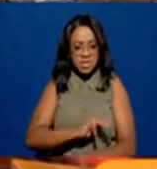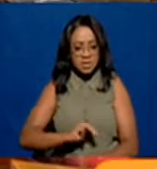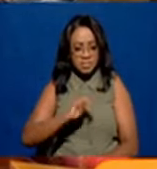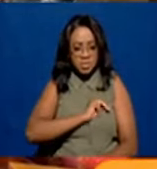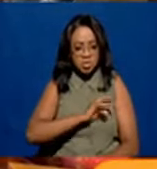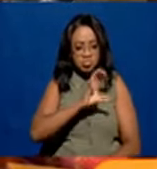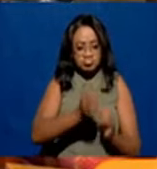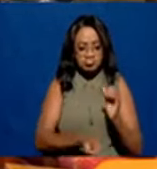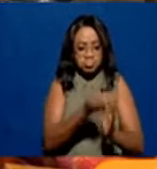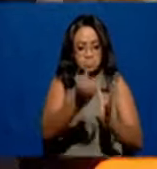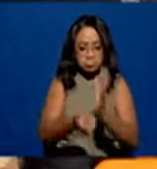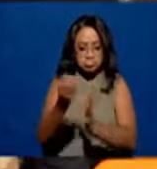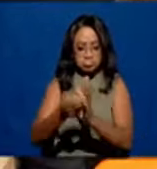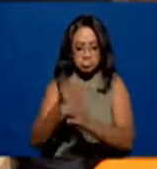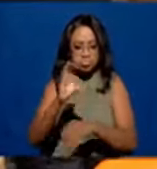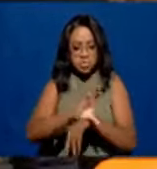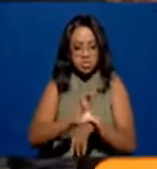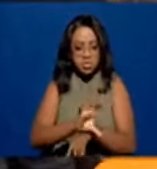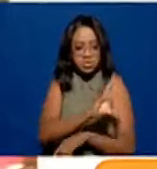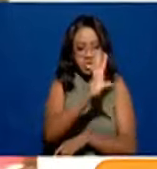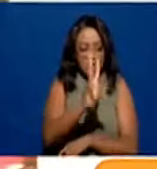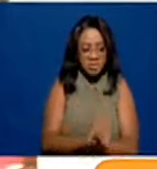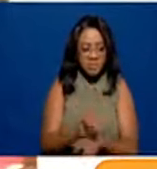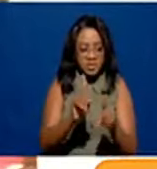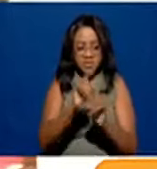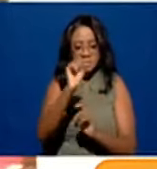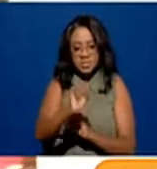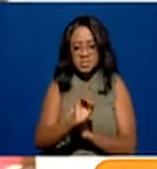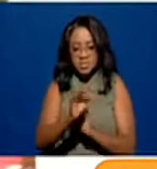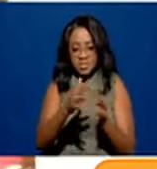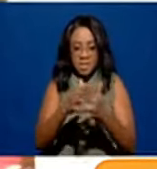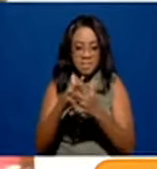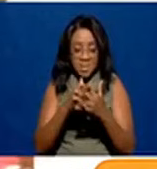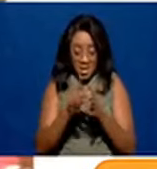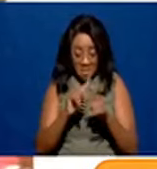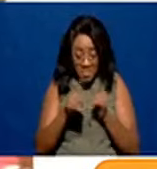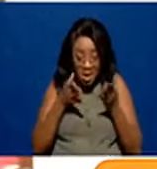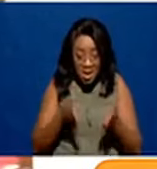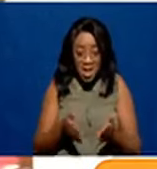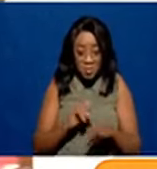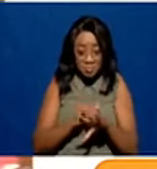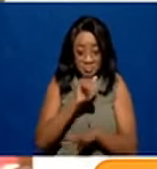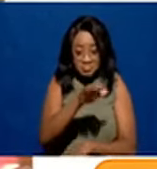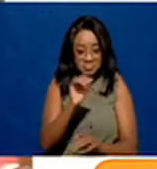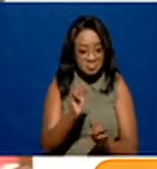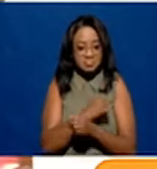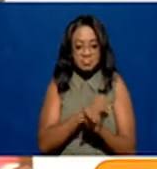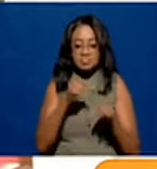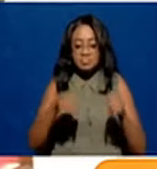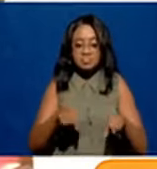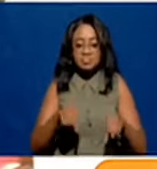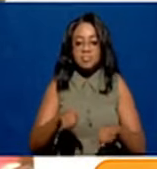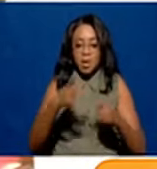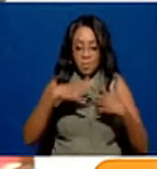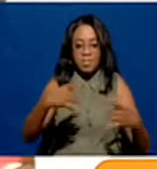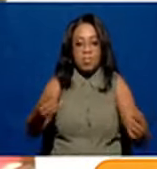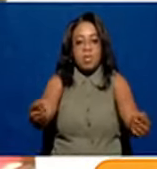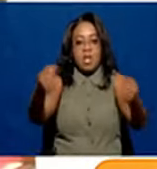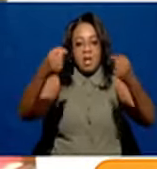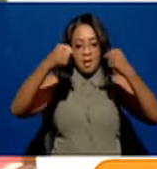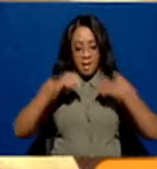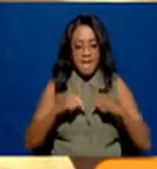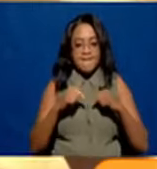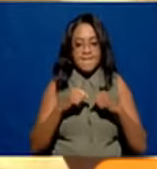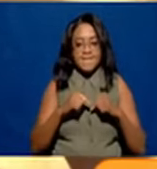churches across Africa and South America. It's not the same. It's no longer the same. The church here needs help. It's the other way